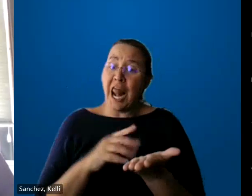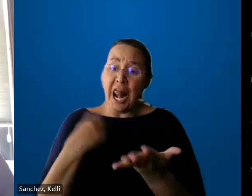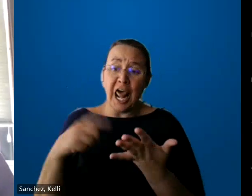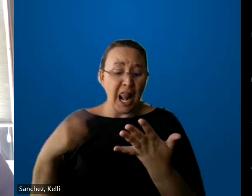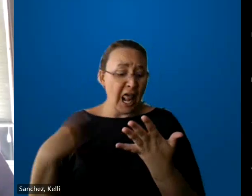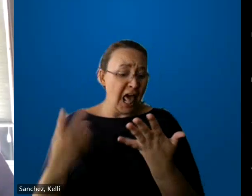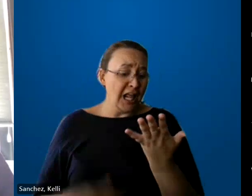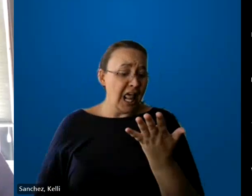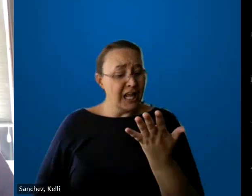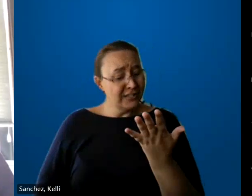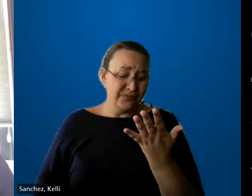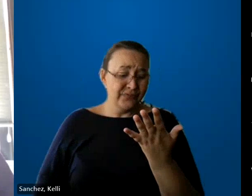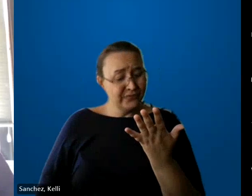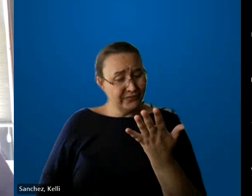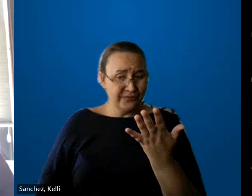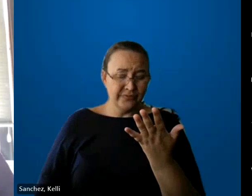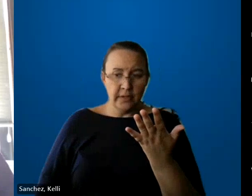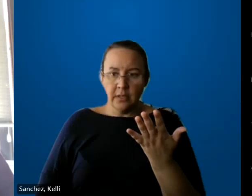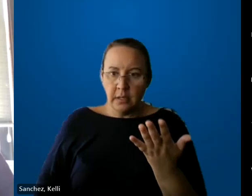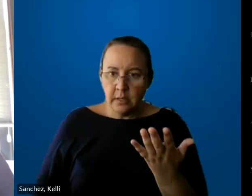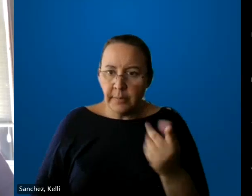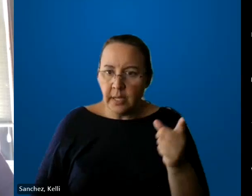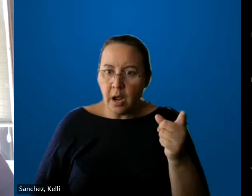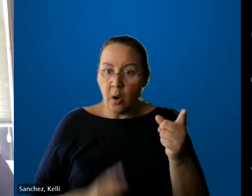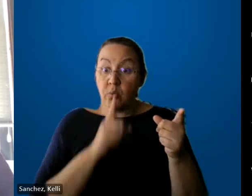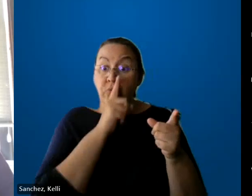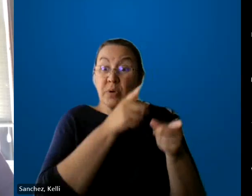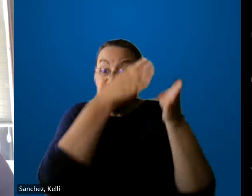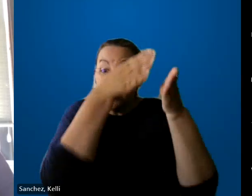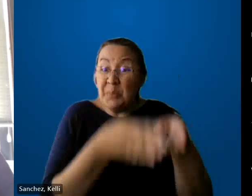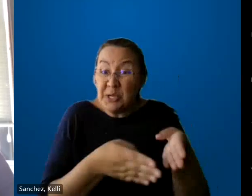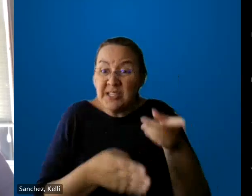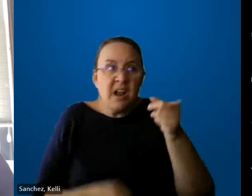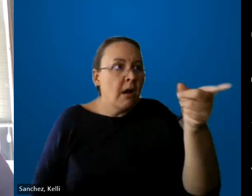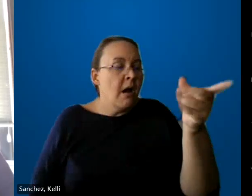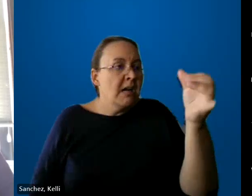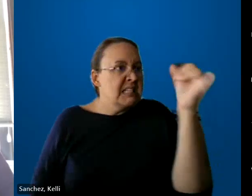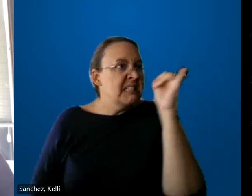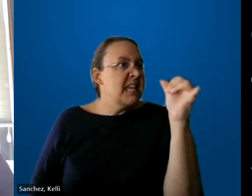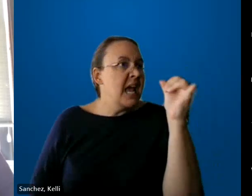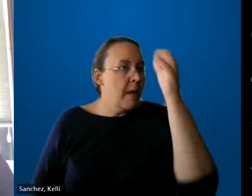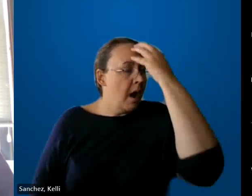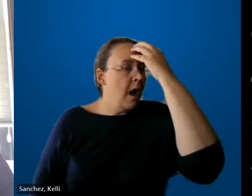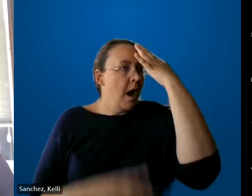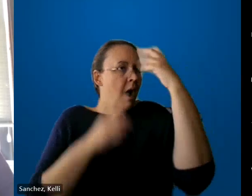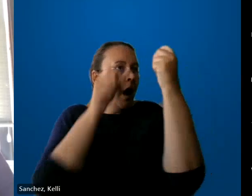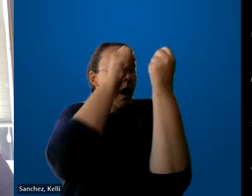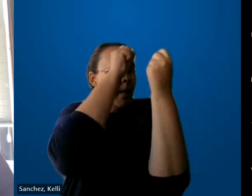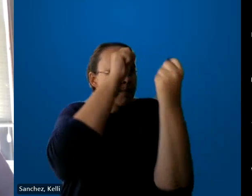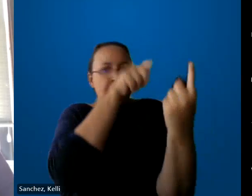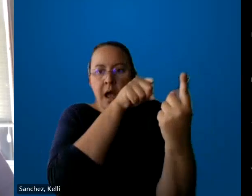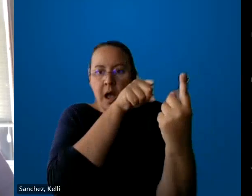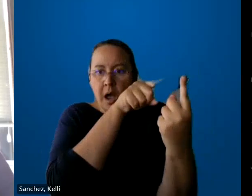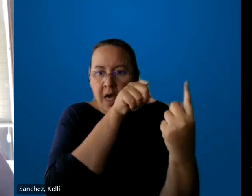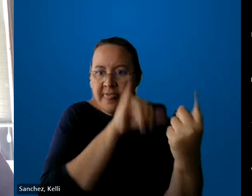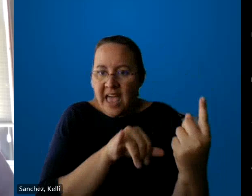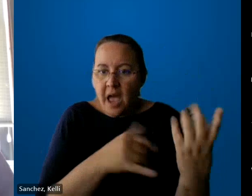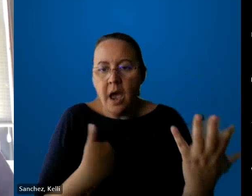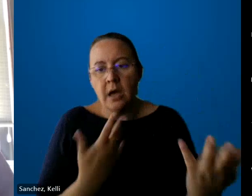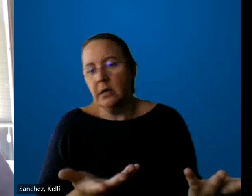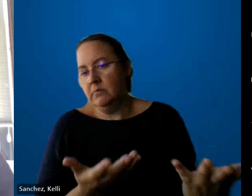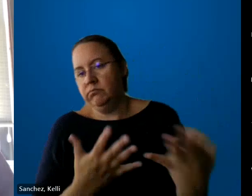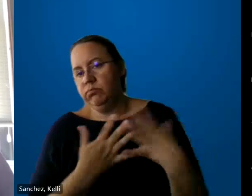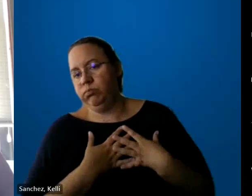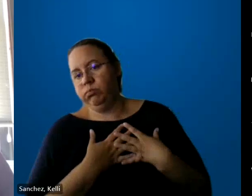you reflected, I know in my case, like it's not going to click the same. Yeah. So, I'm